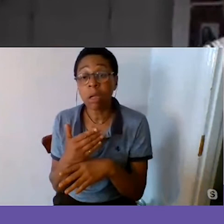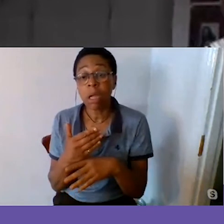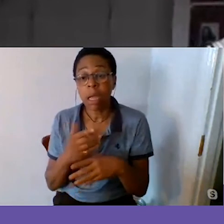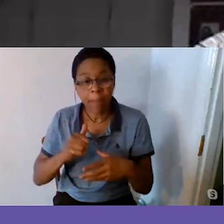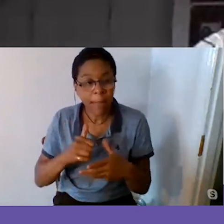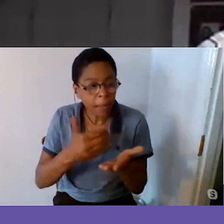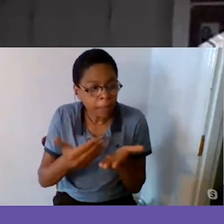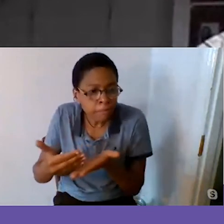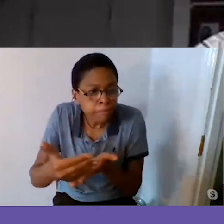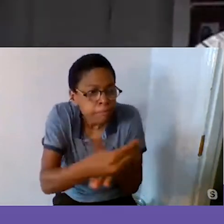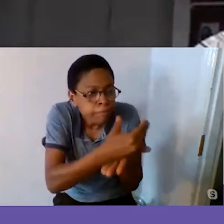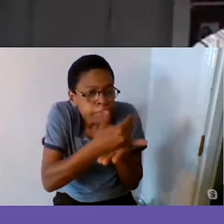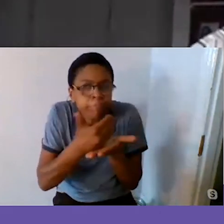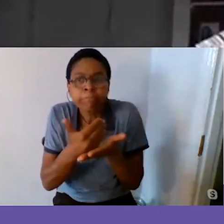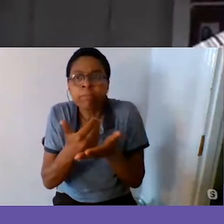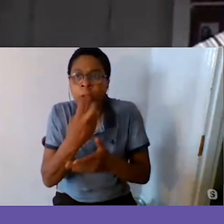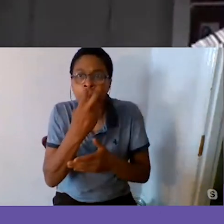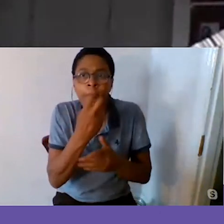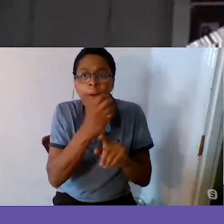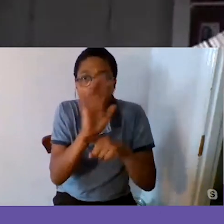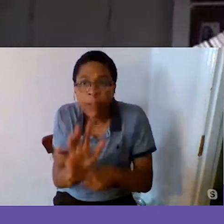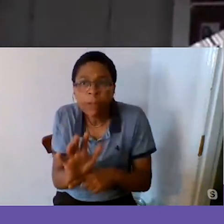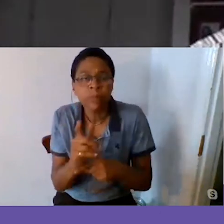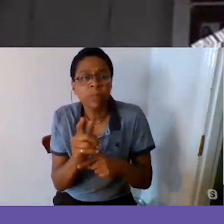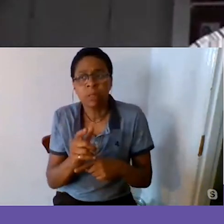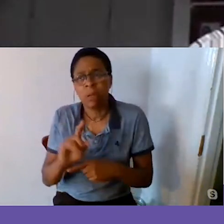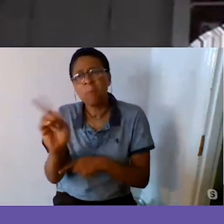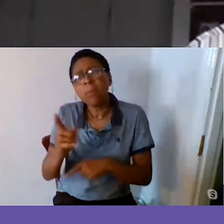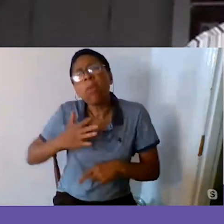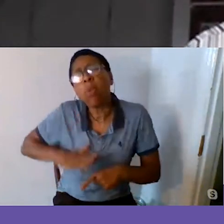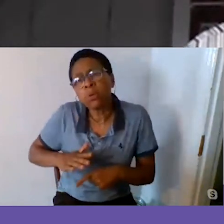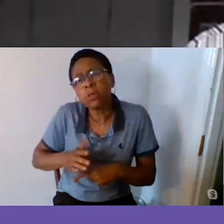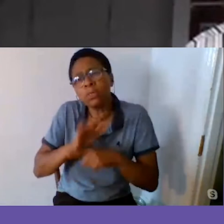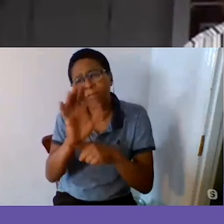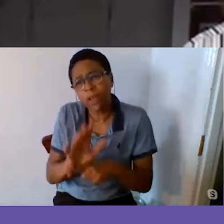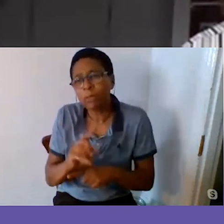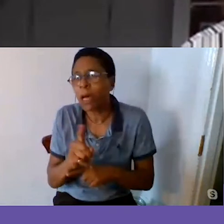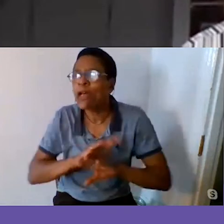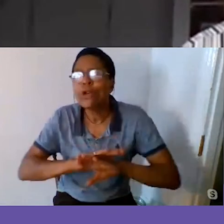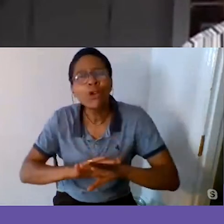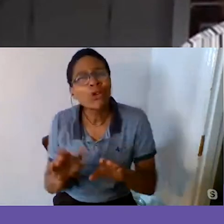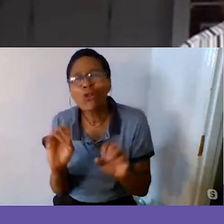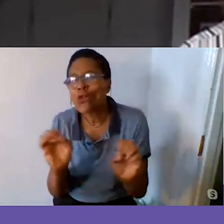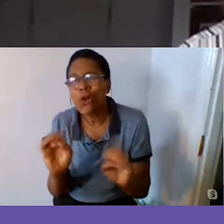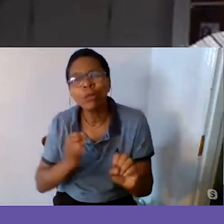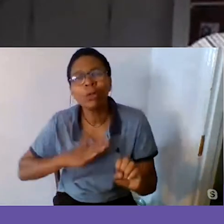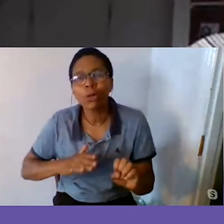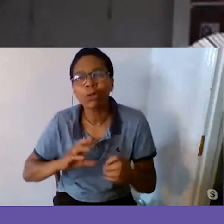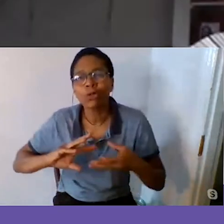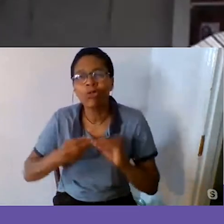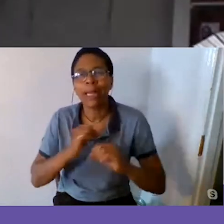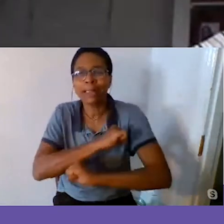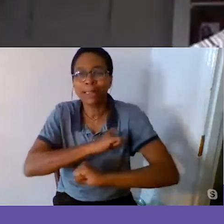and streaming and like what we're doing, because I think everyone wants to be a filmmaker, but no one really kind of wants to like make the